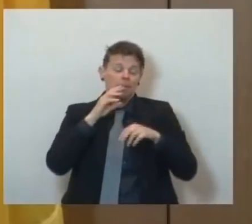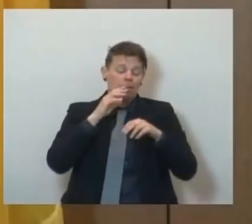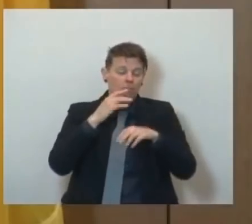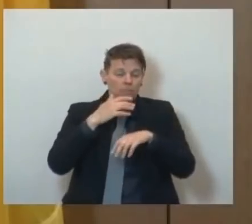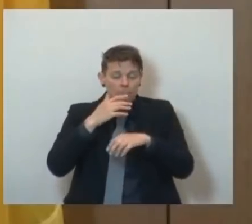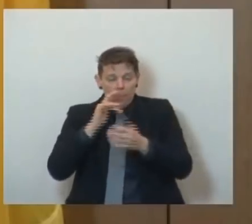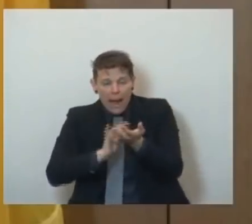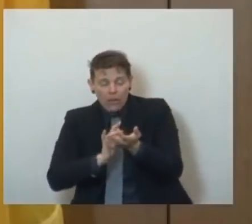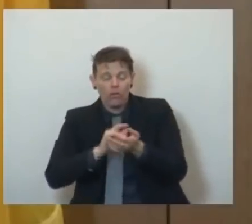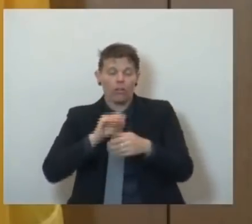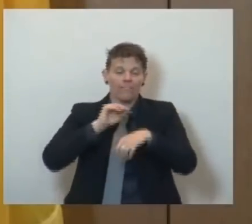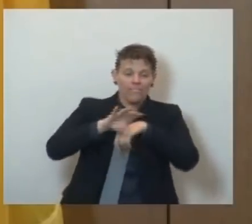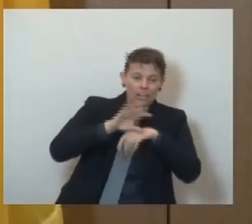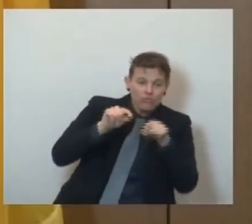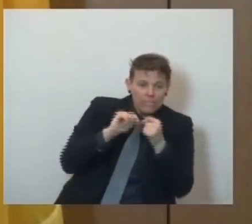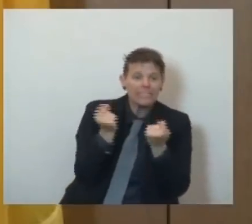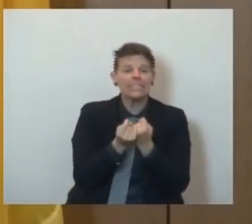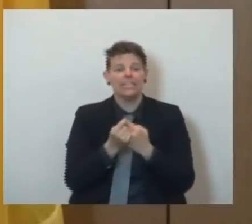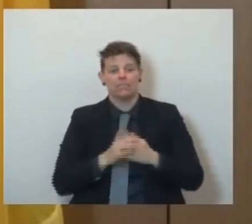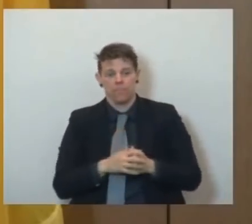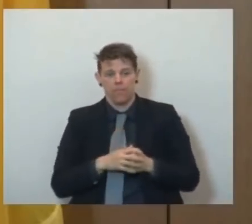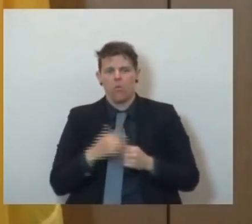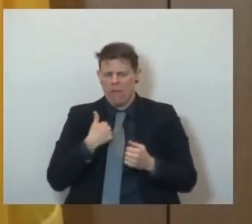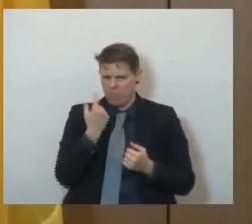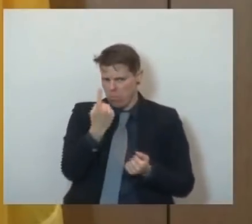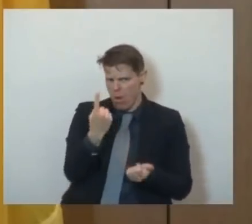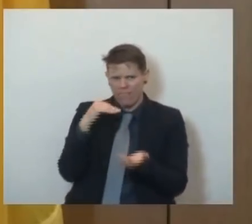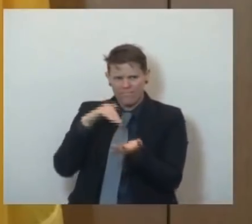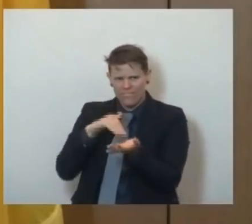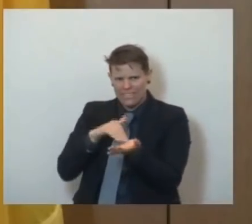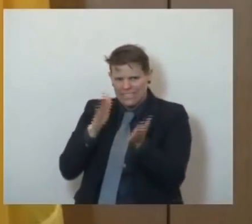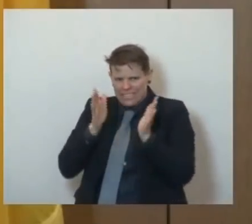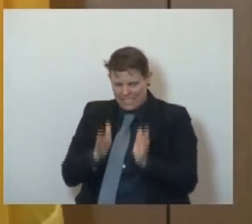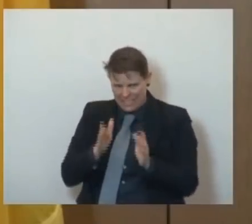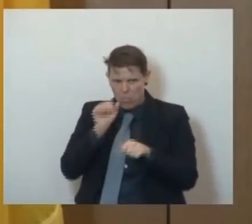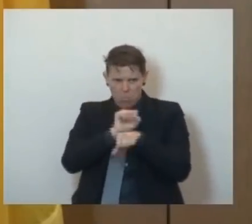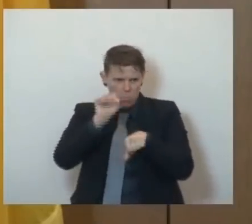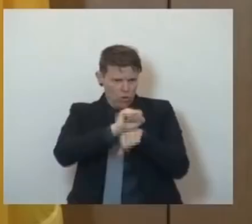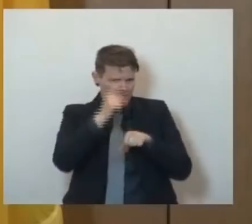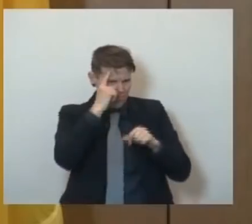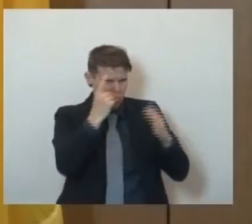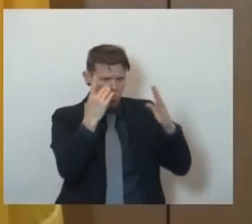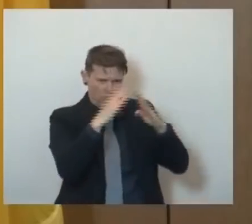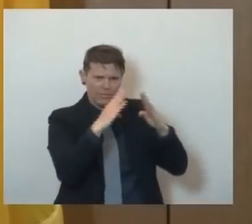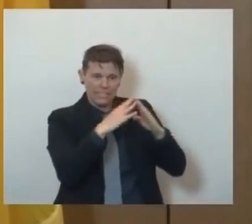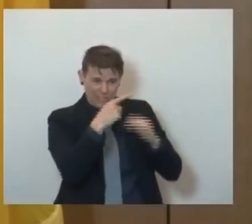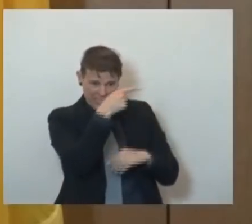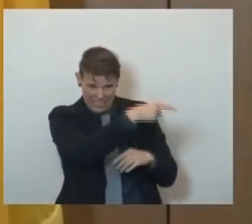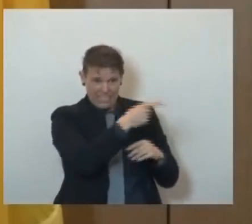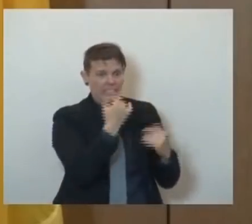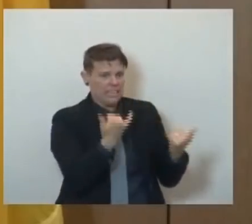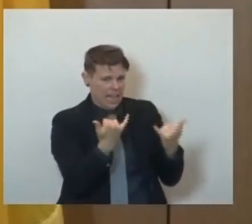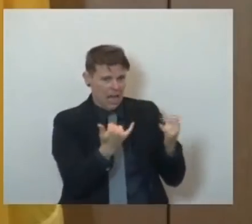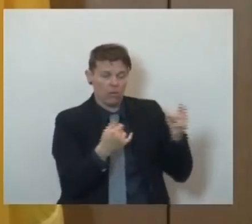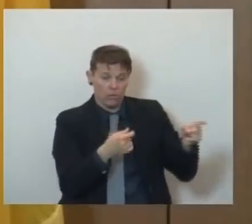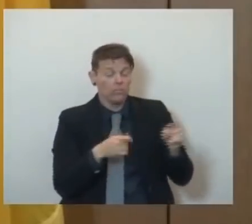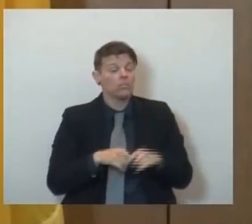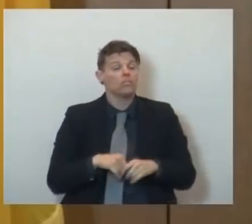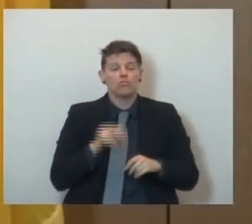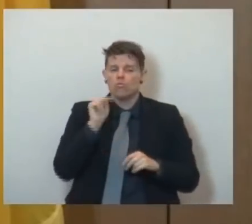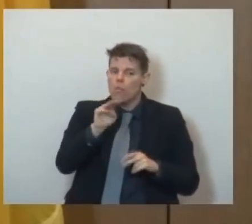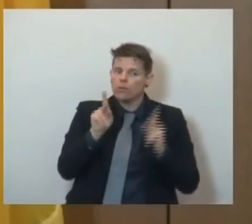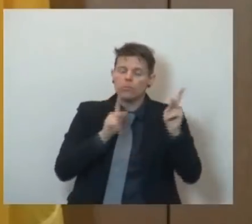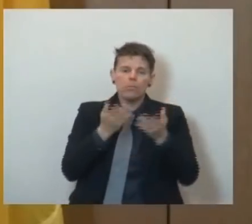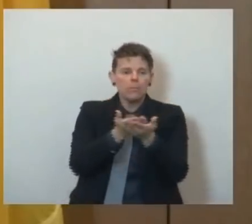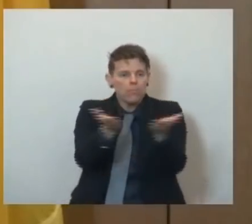one physician or one person who just works on it for a city or a county. But New Mexicans should expect that the